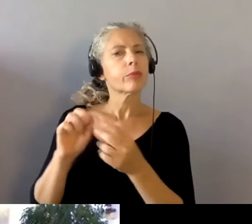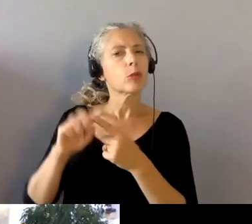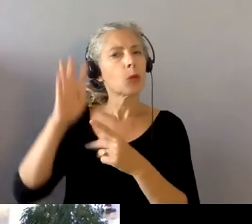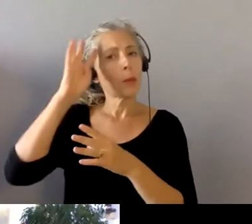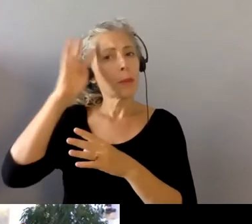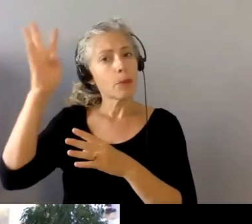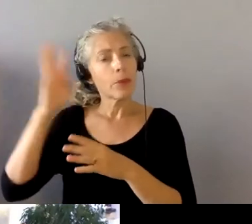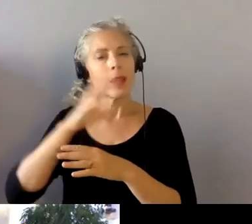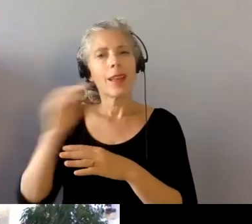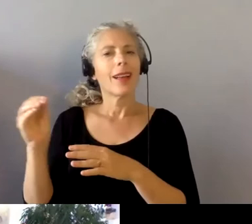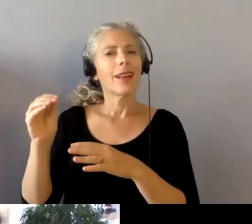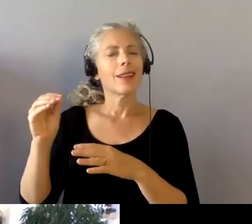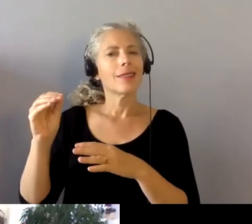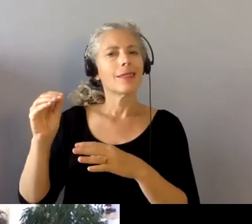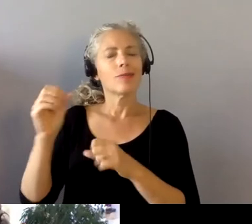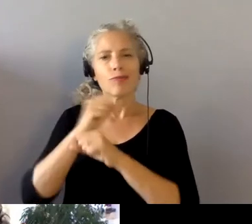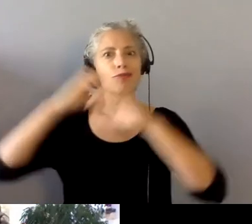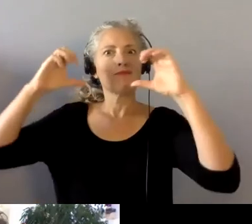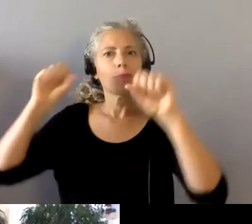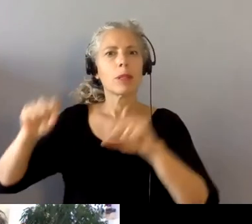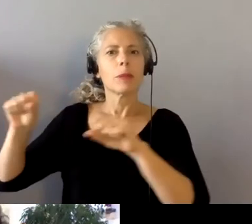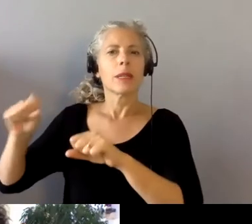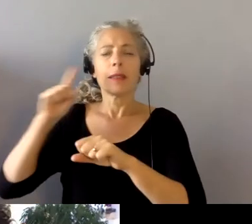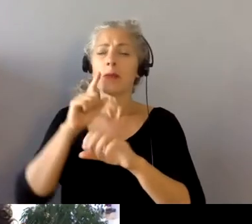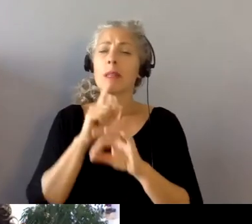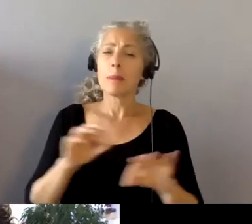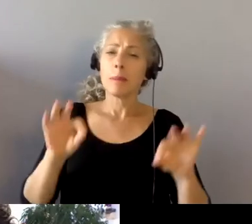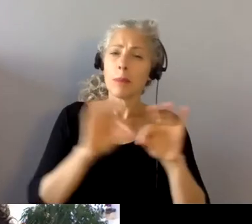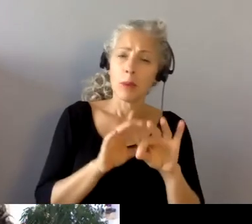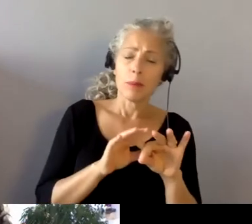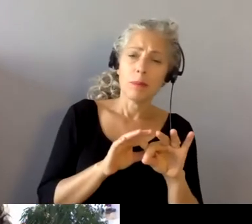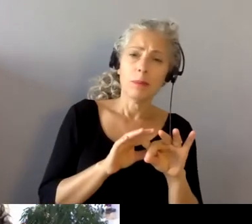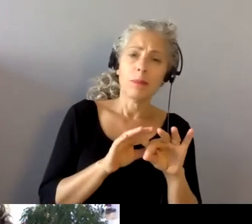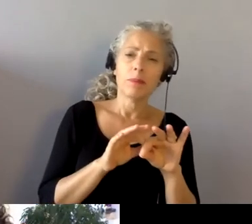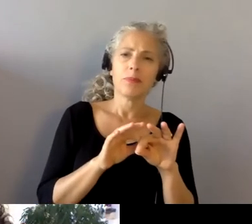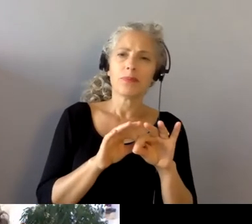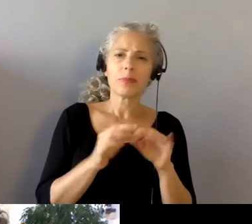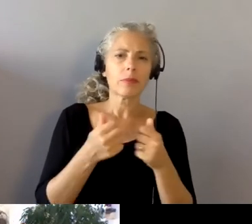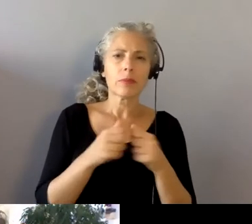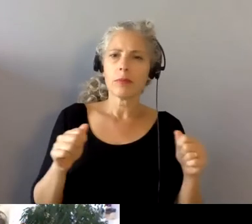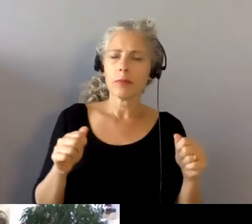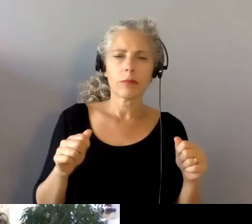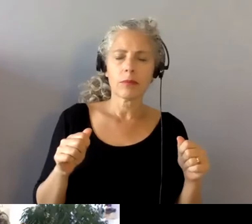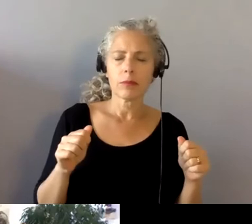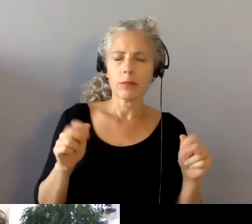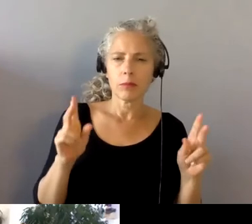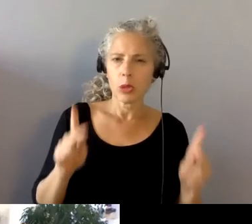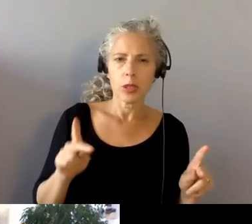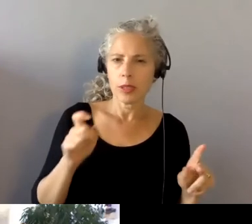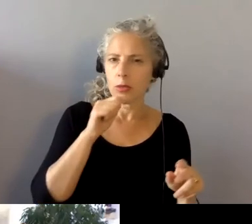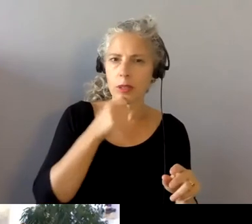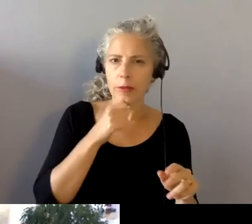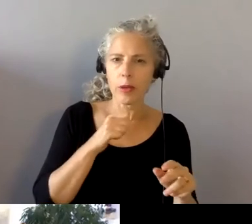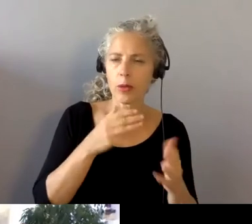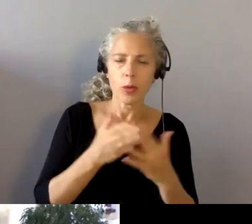And so I think that's been fundamental to most any human who has to suffer through any